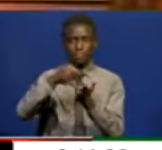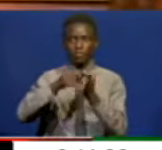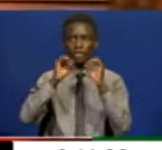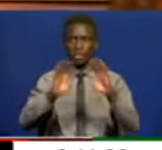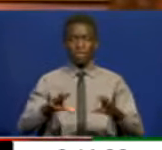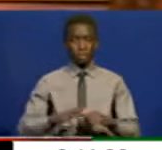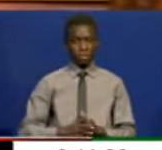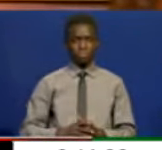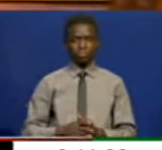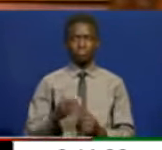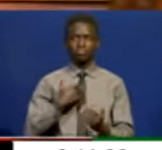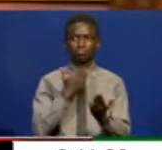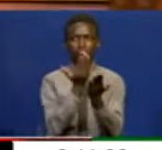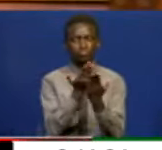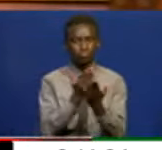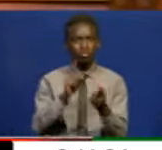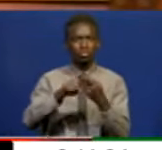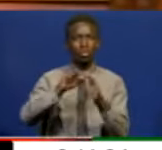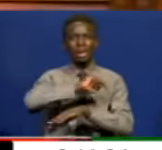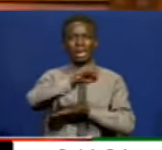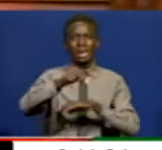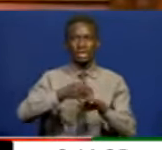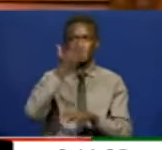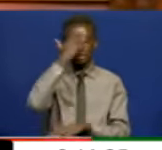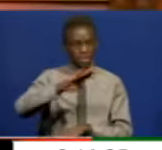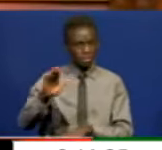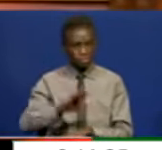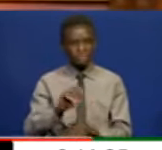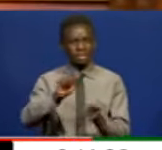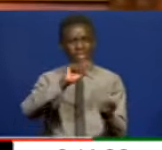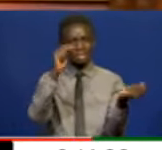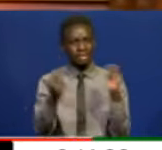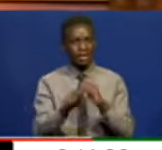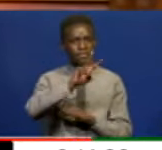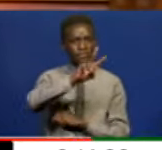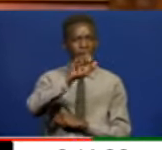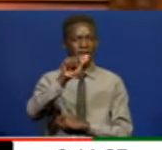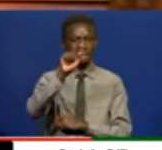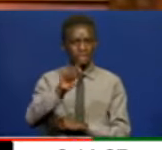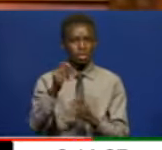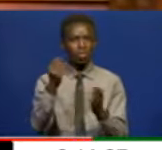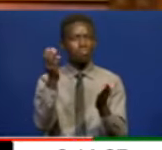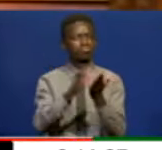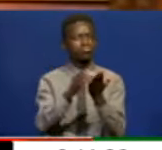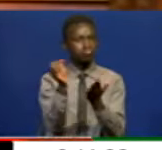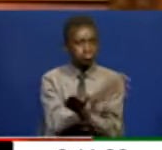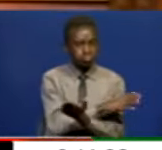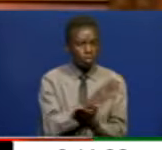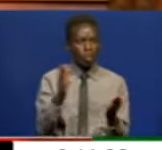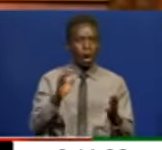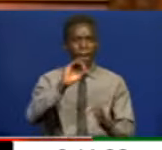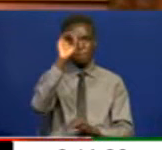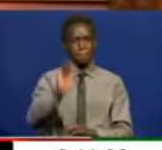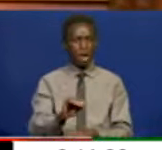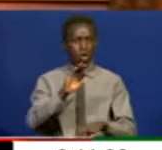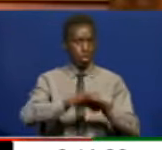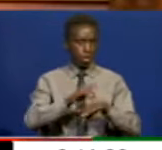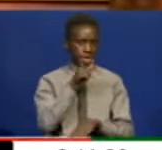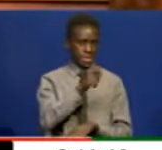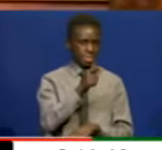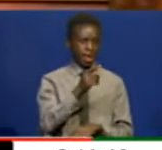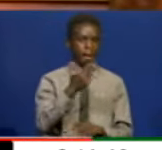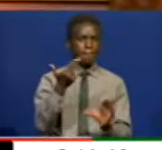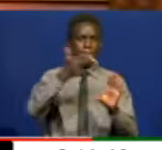National Assembly to amend the VAT Act to remove the preferential rate on the petroleum product so that the